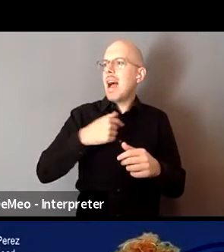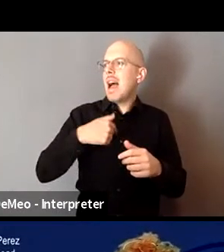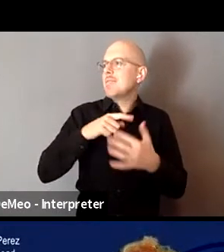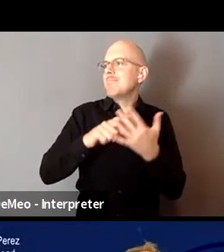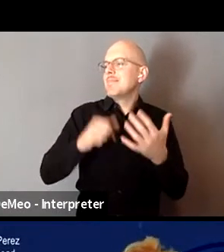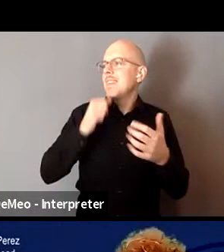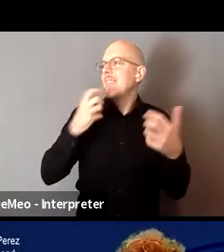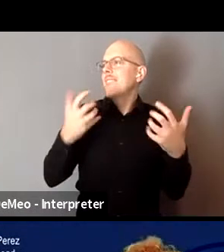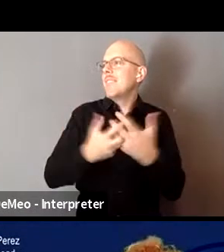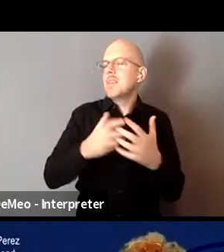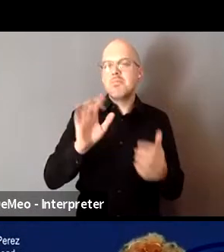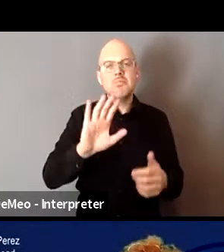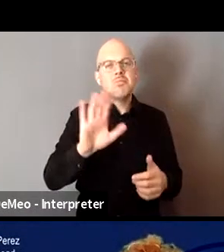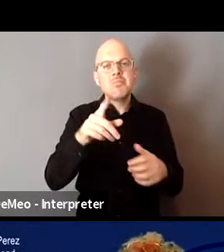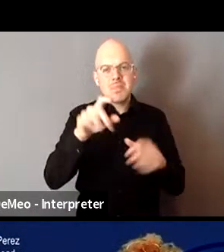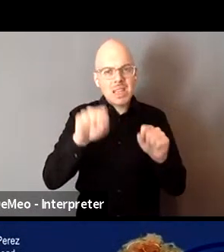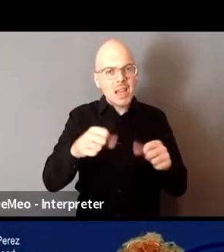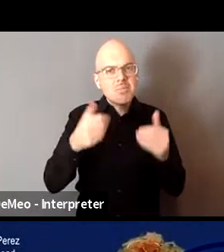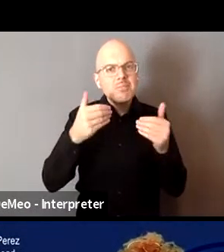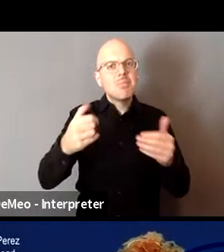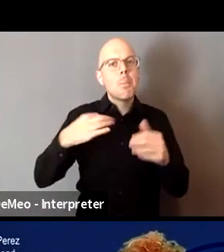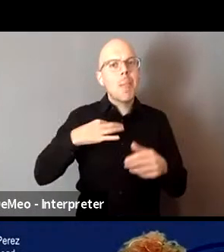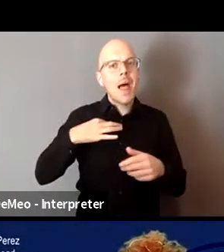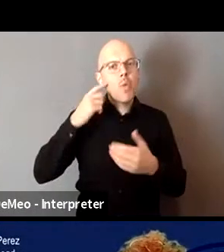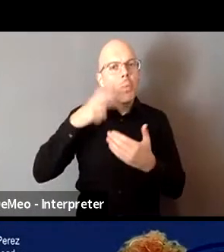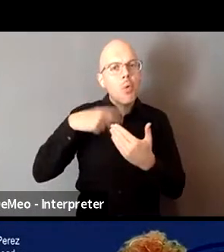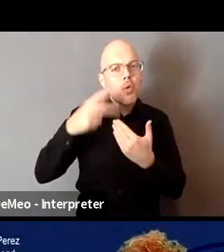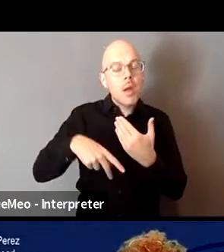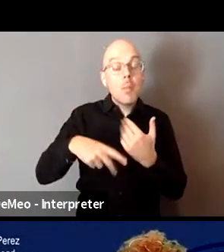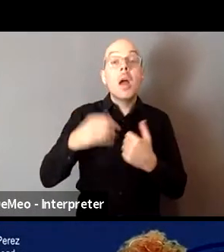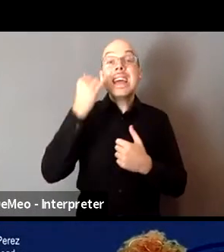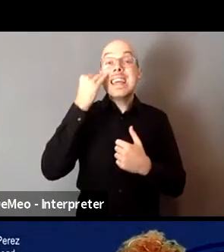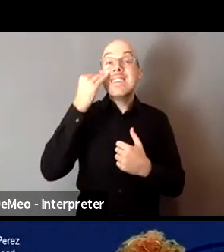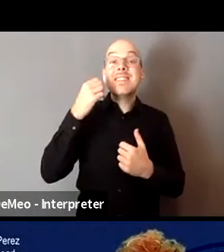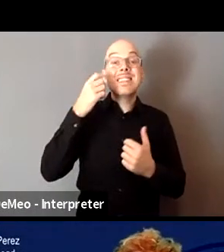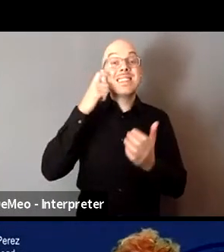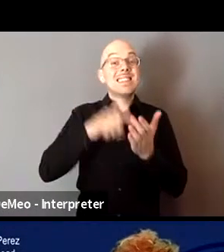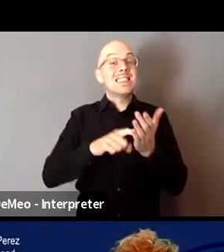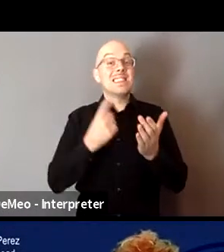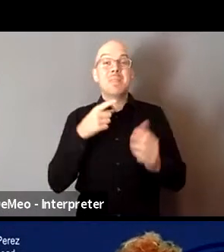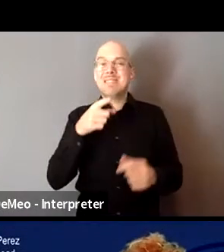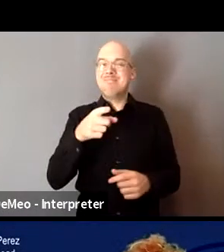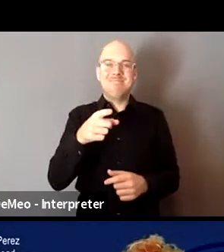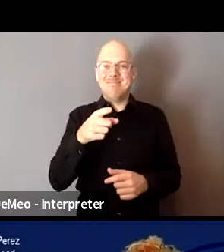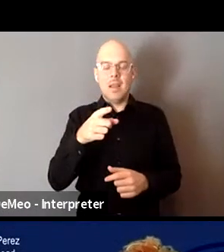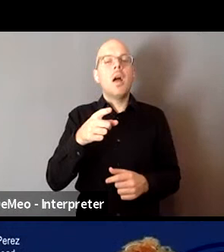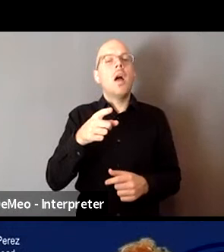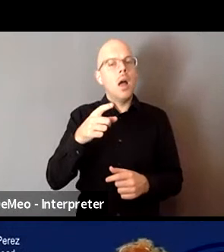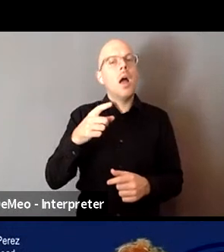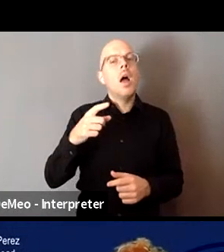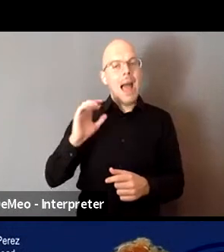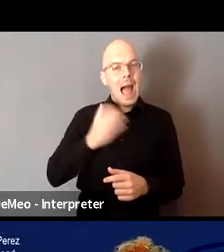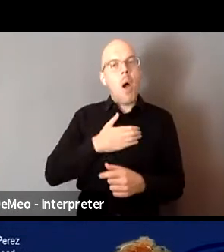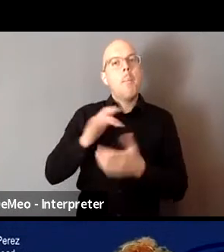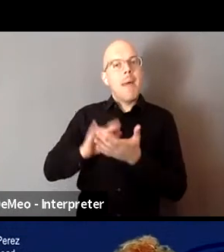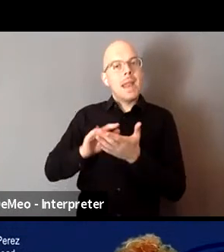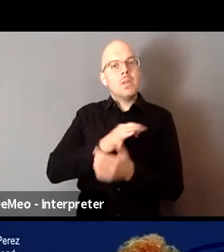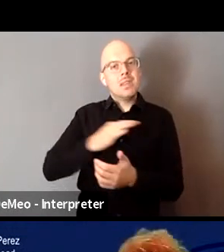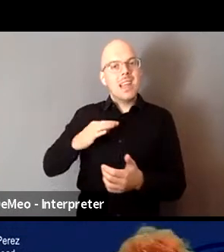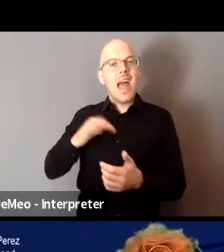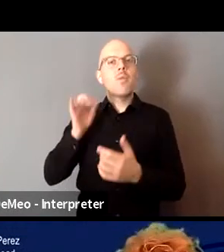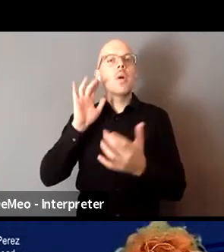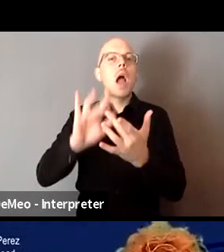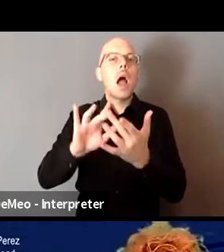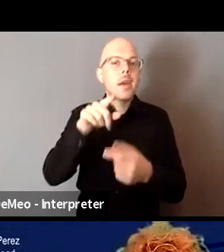if there's something that's very specific, our medical staff would get with you and explain to you why you, there's a